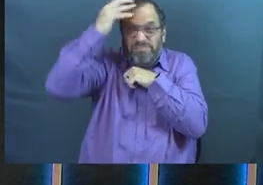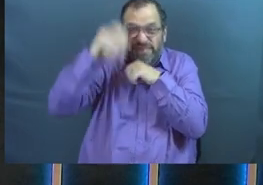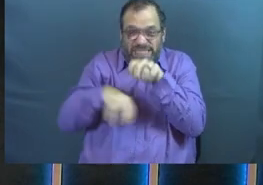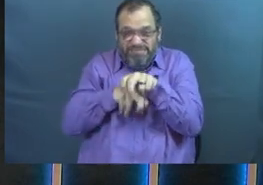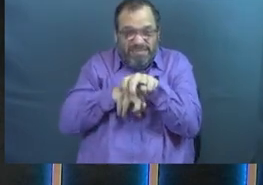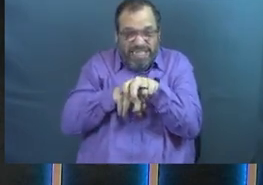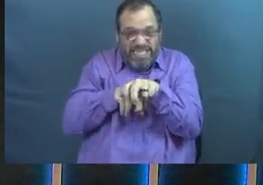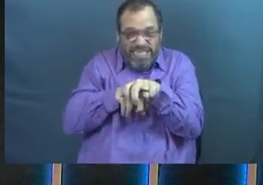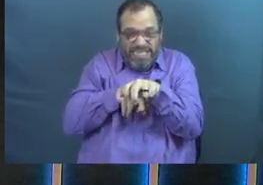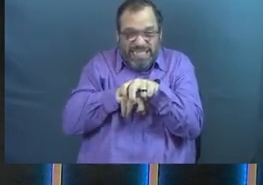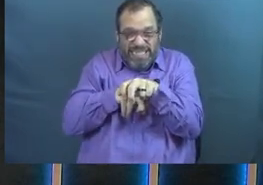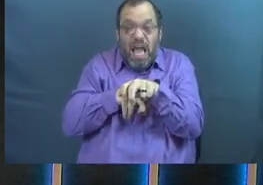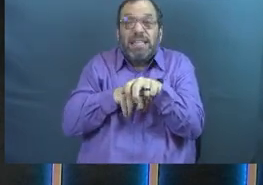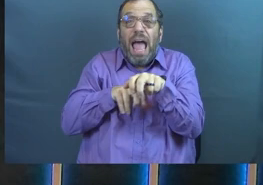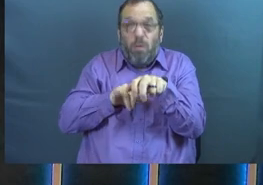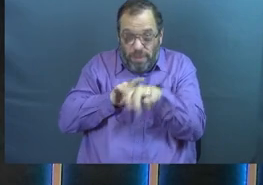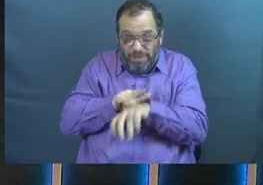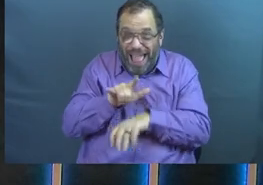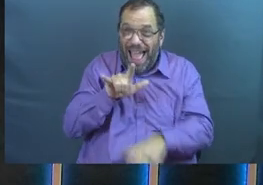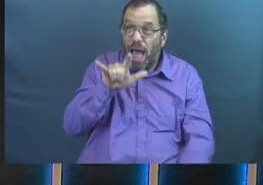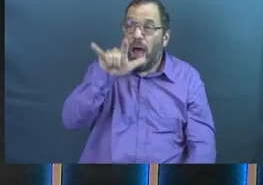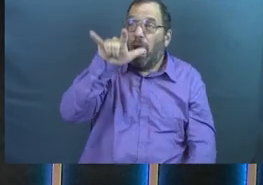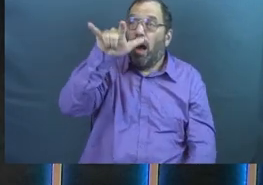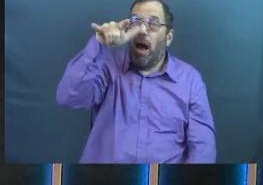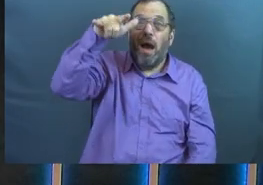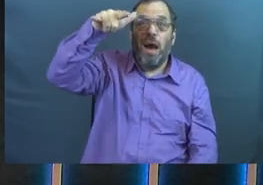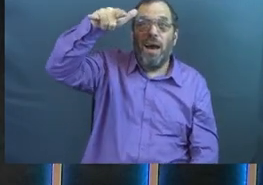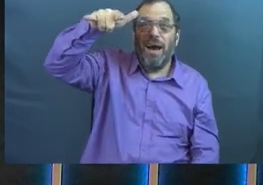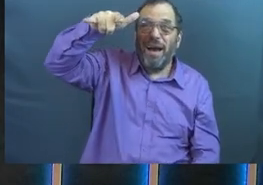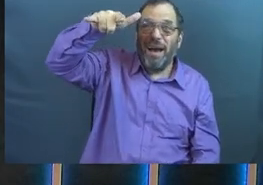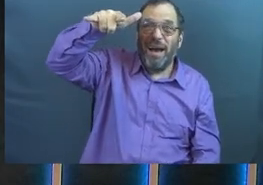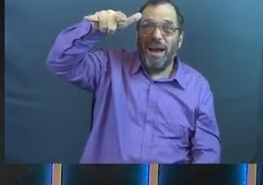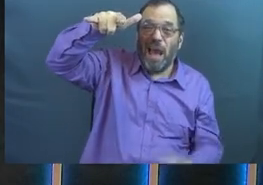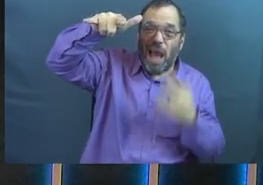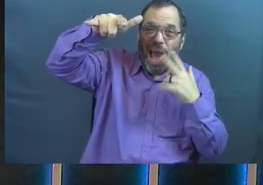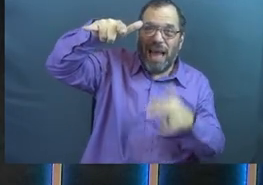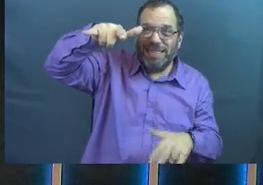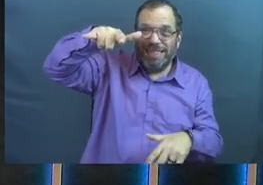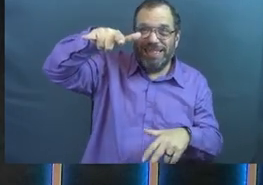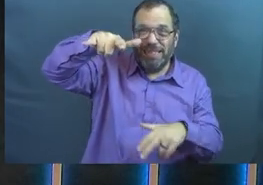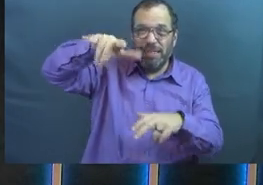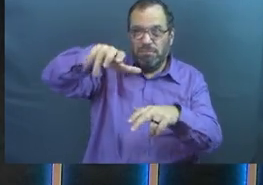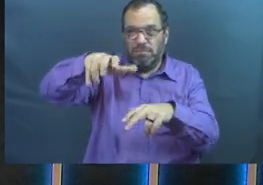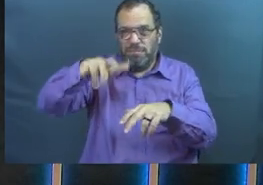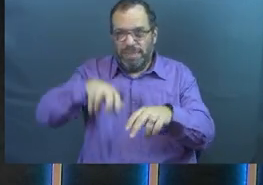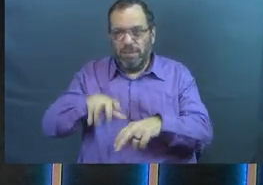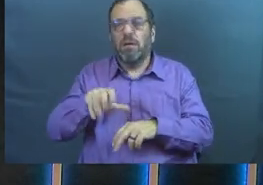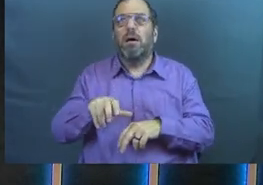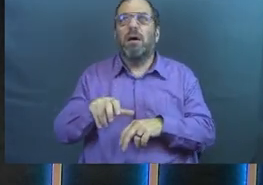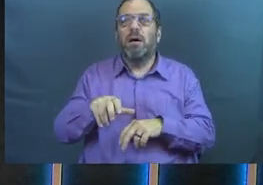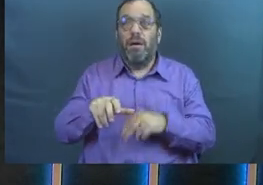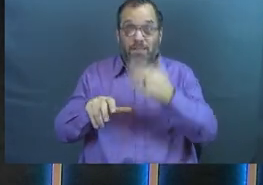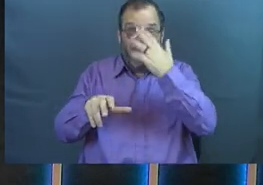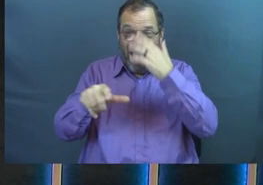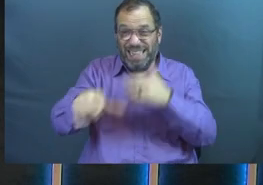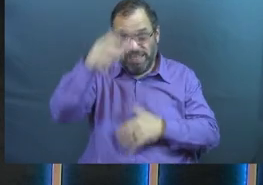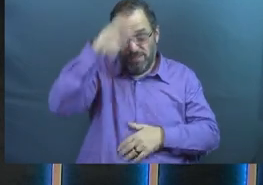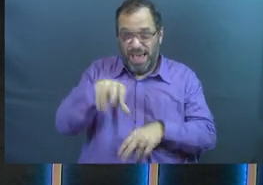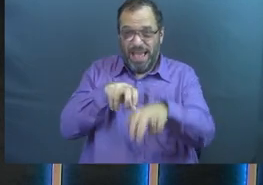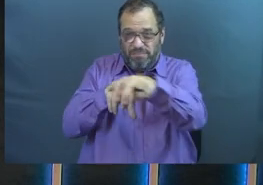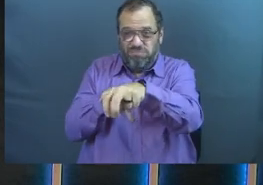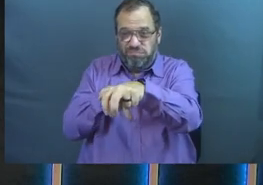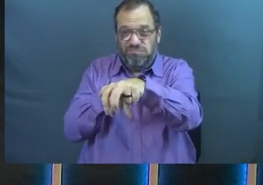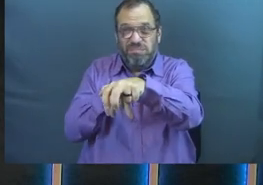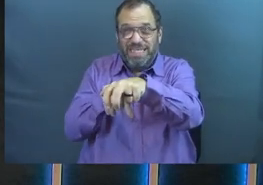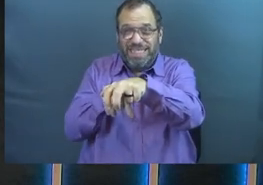stuff. And partway through the flight, I just see the seat moving around like this, and I look up, and Andre the Giant is